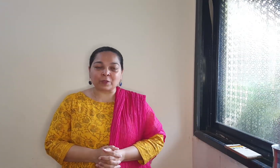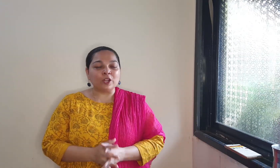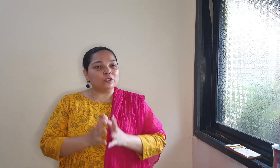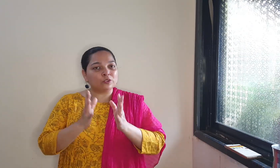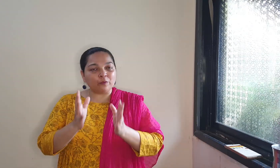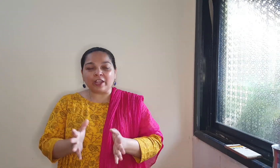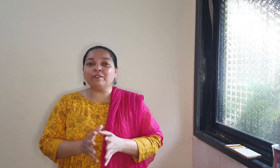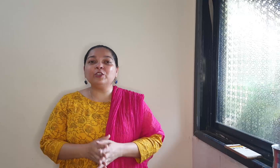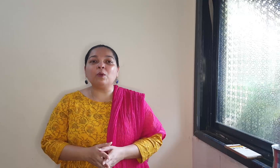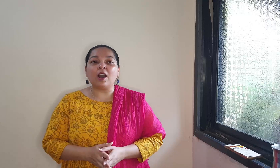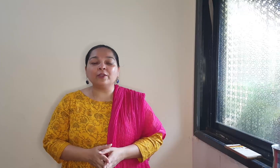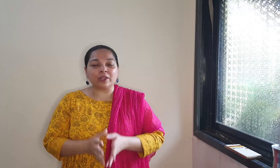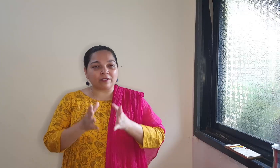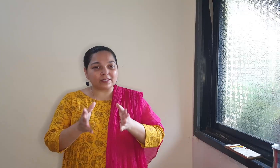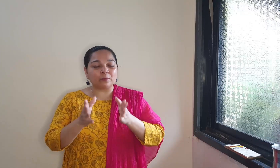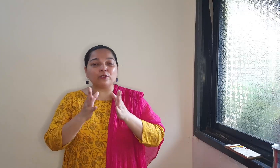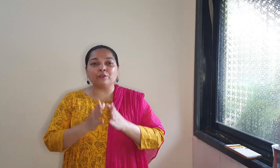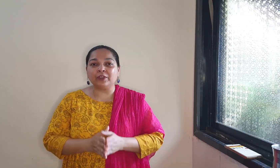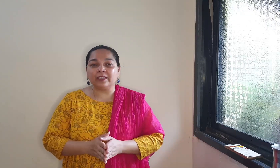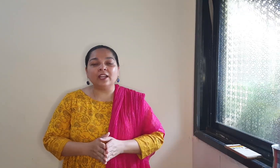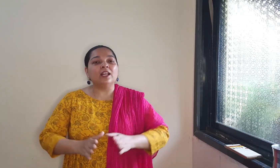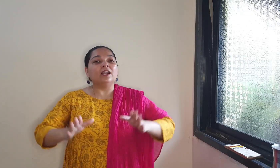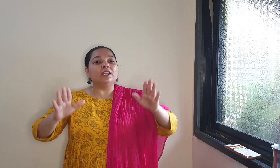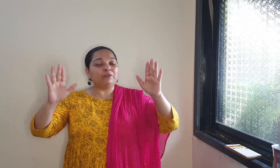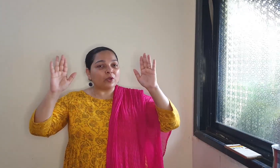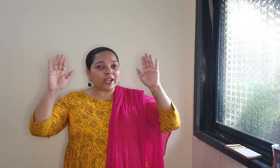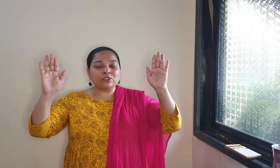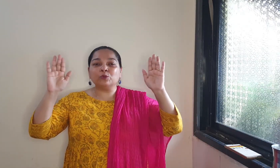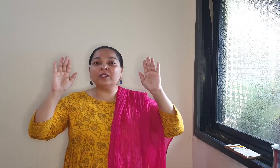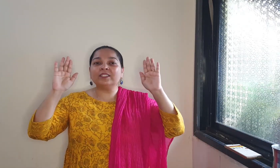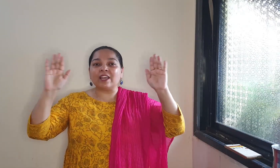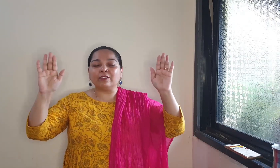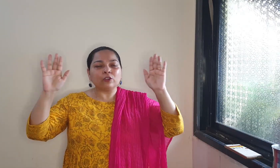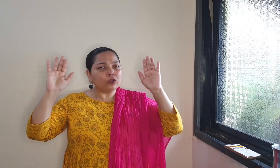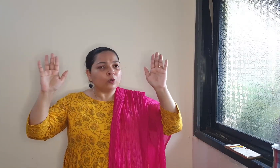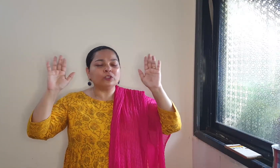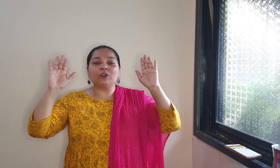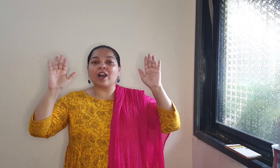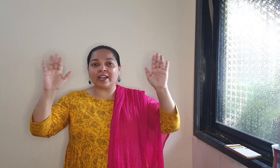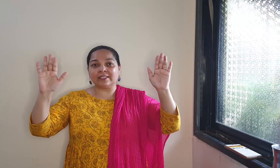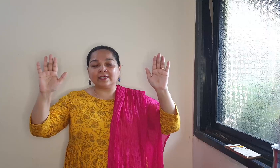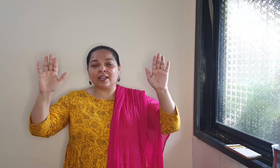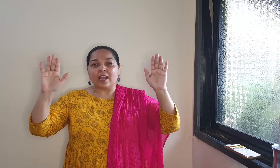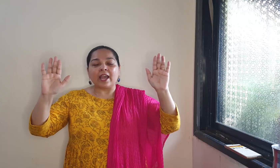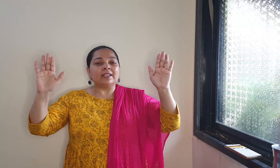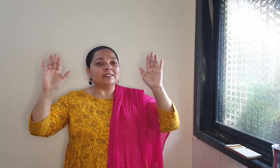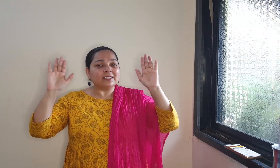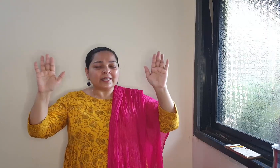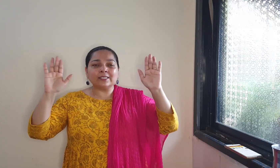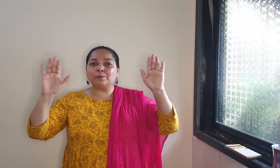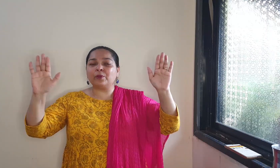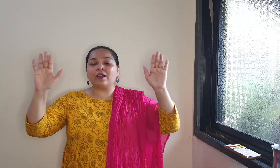Hallelujah! So wherever you are, you can rise up on your feet, lift your hands towards heaven, close your eyes